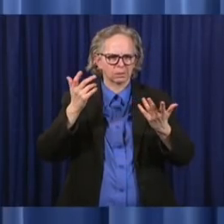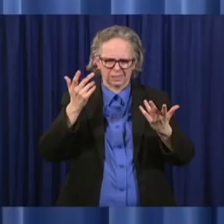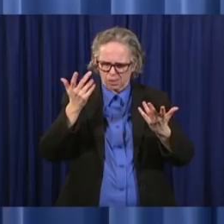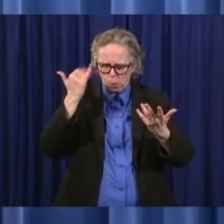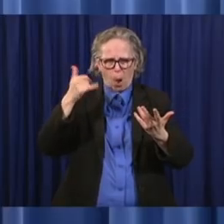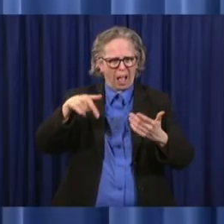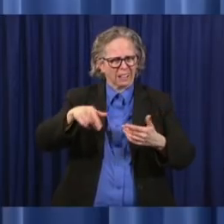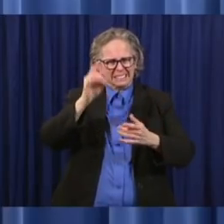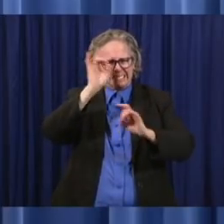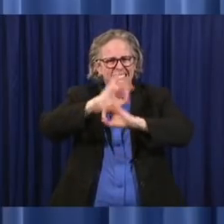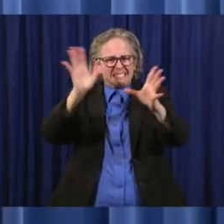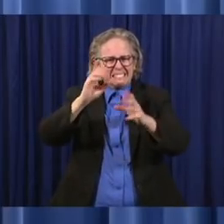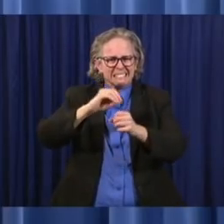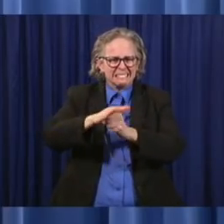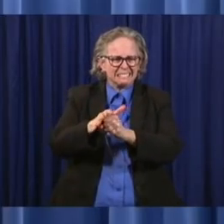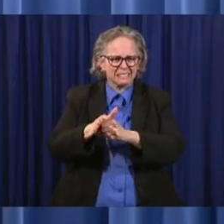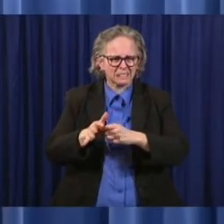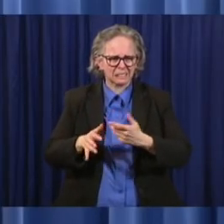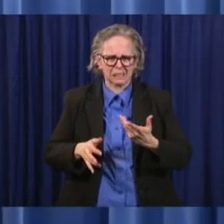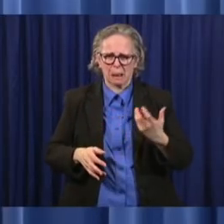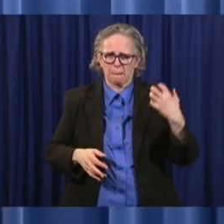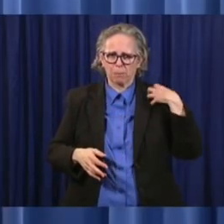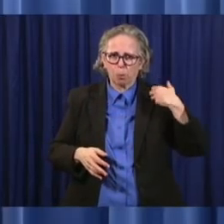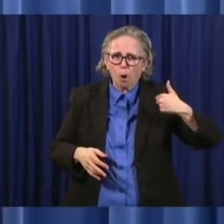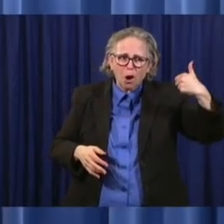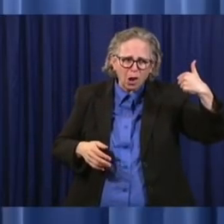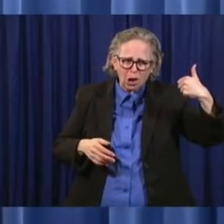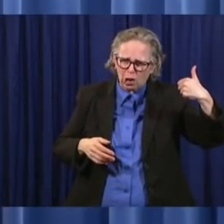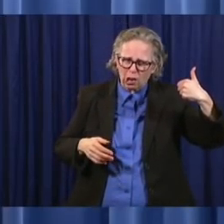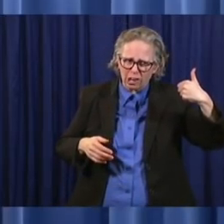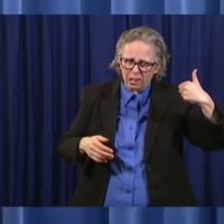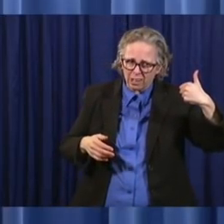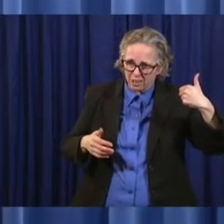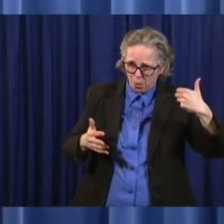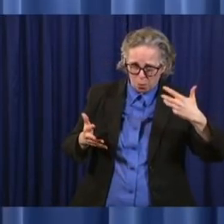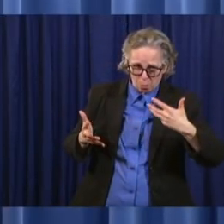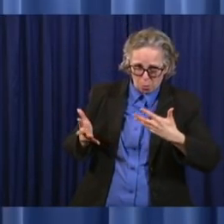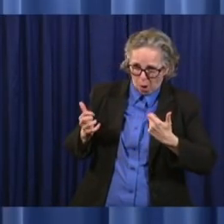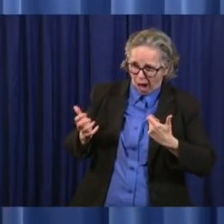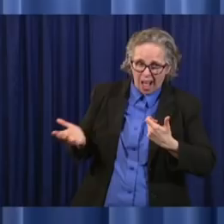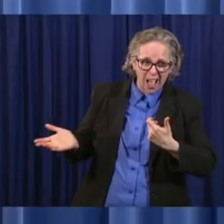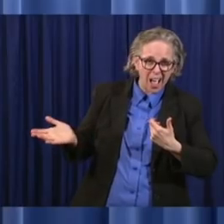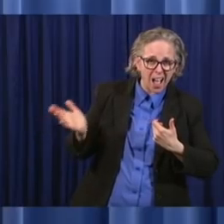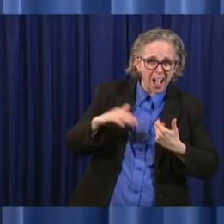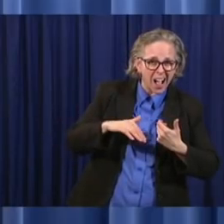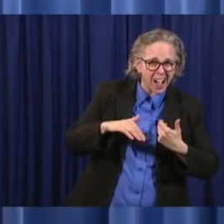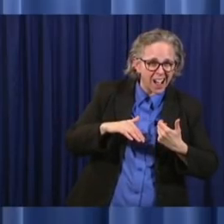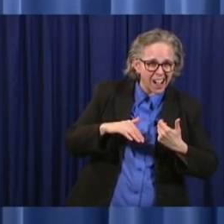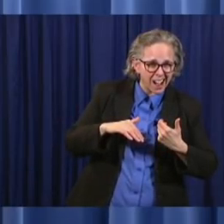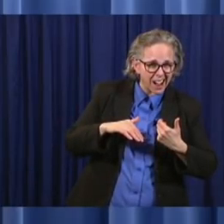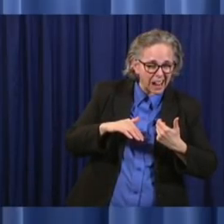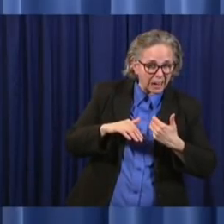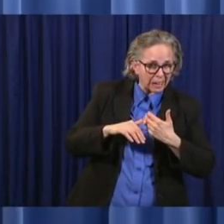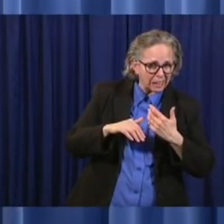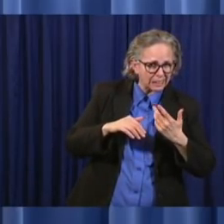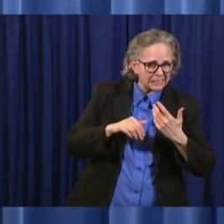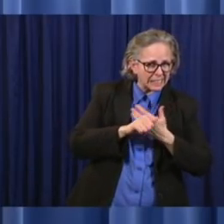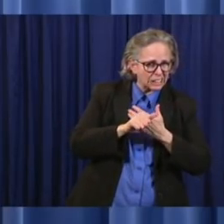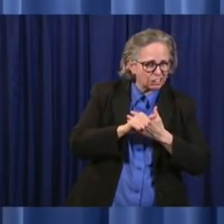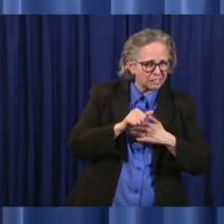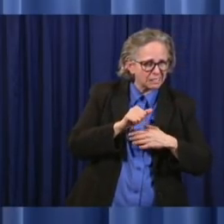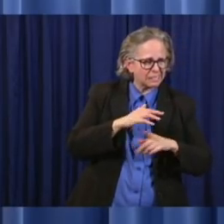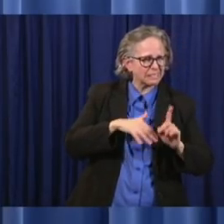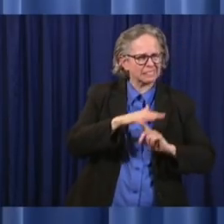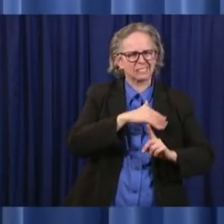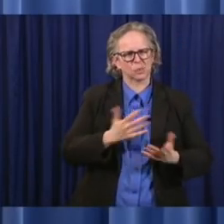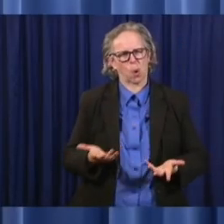no employer should want to be in a situation where the employees are in a dangerous situation. First of all, it's not the